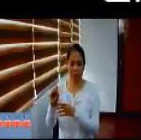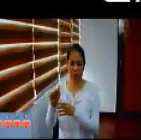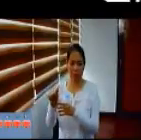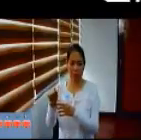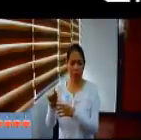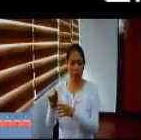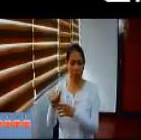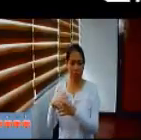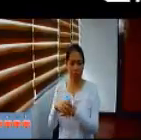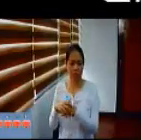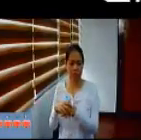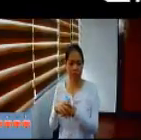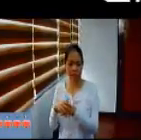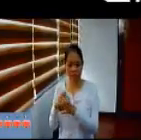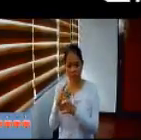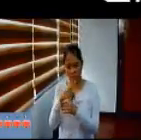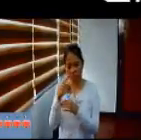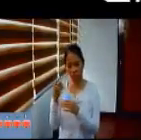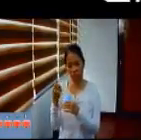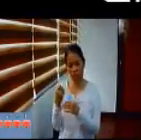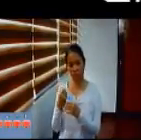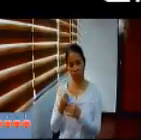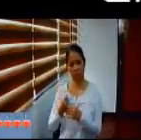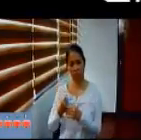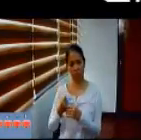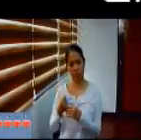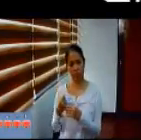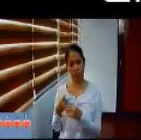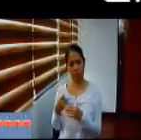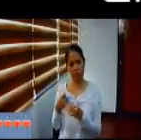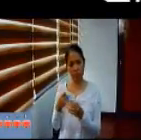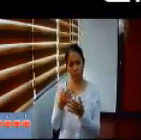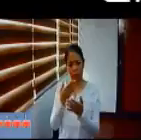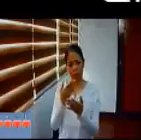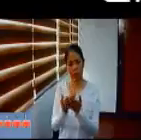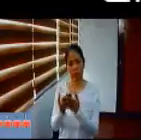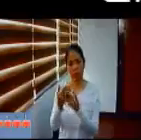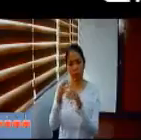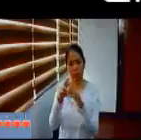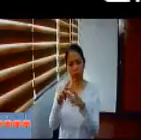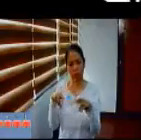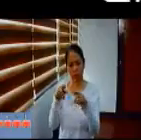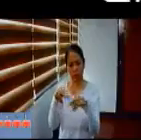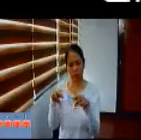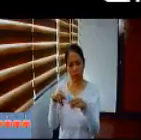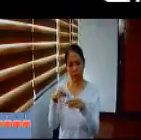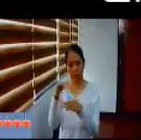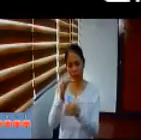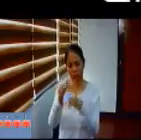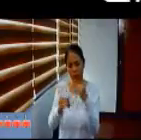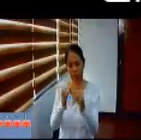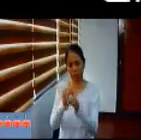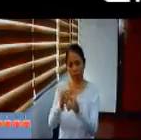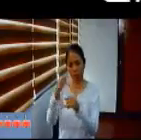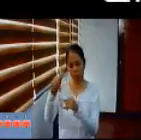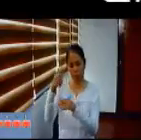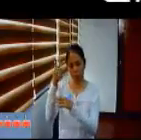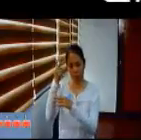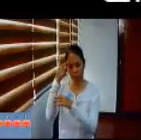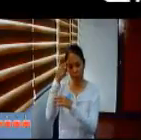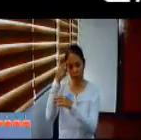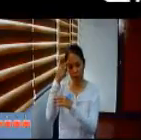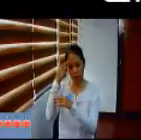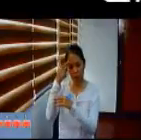they will be an AR5, meaning assessment report of the International Intergovernmental Panel on Climate